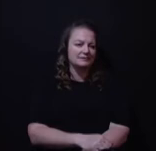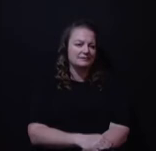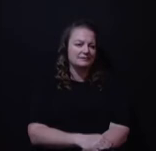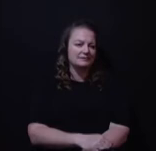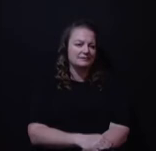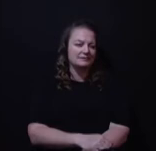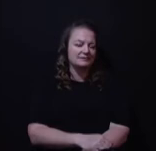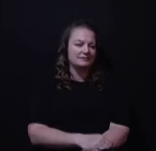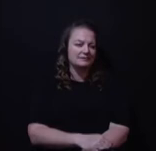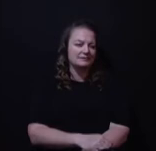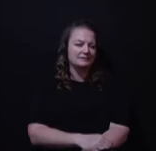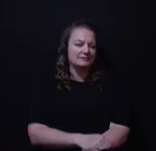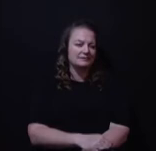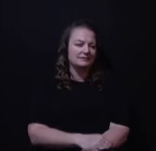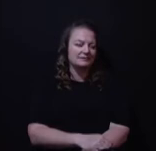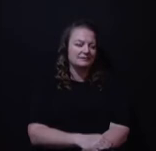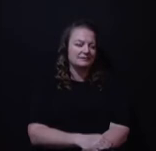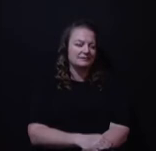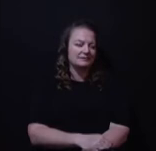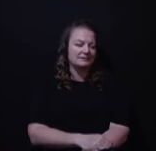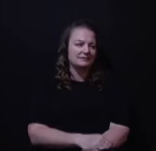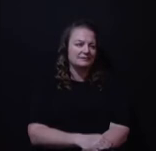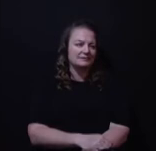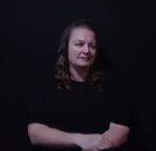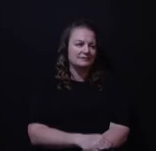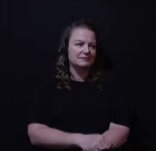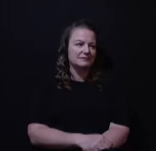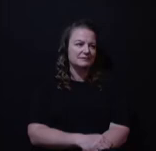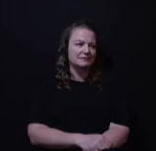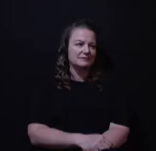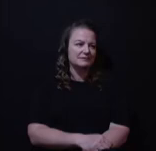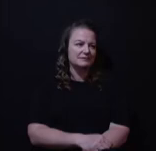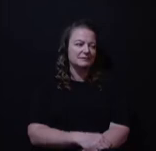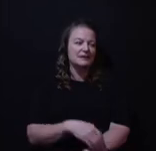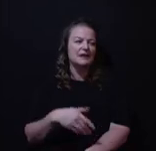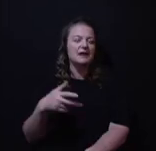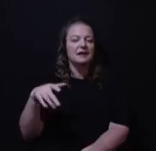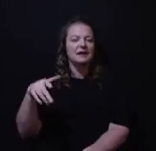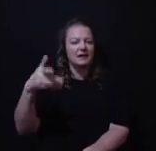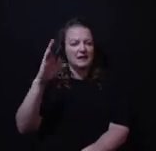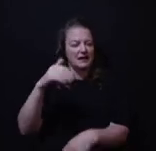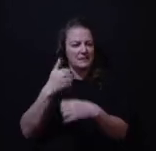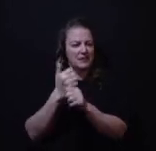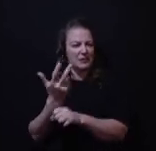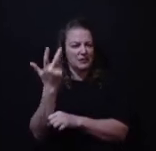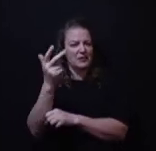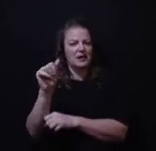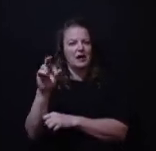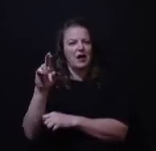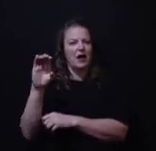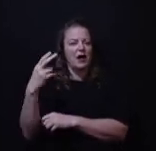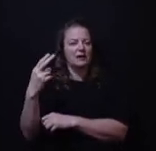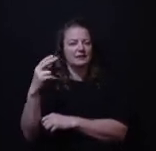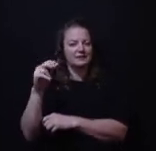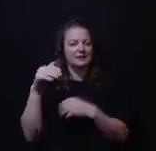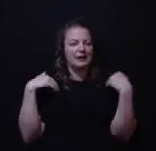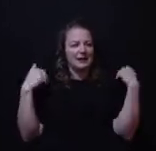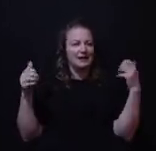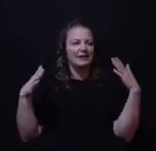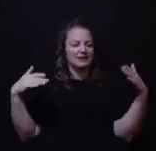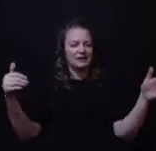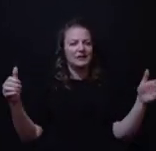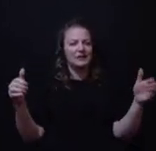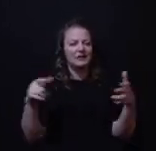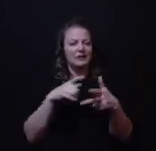God chose three, made three archangels one of might, one